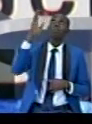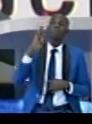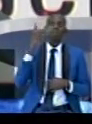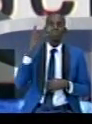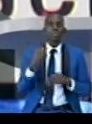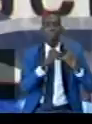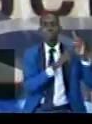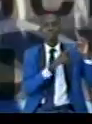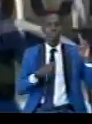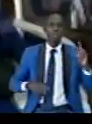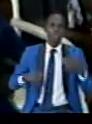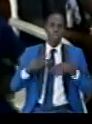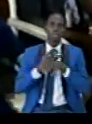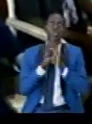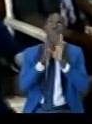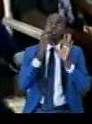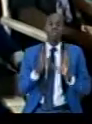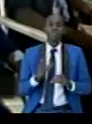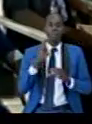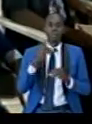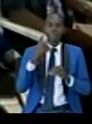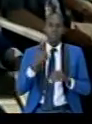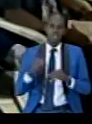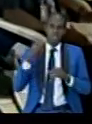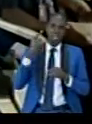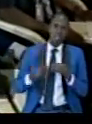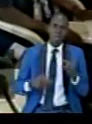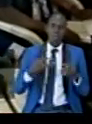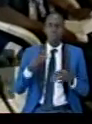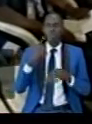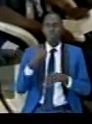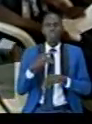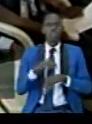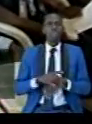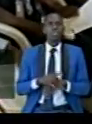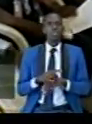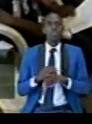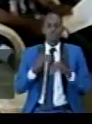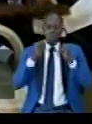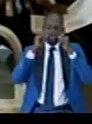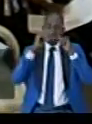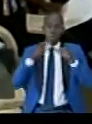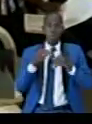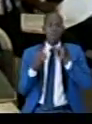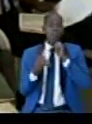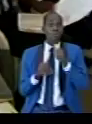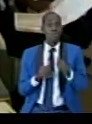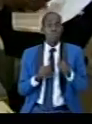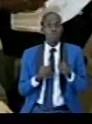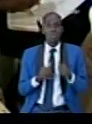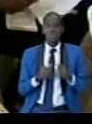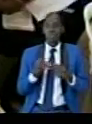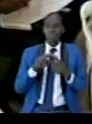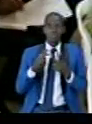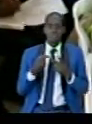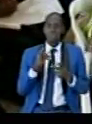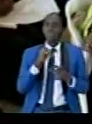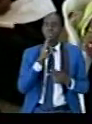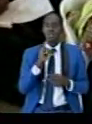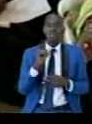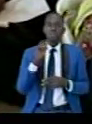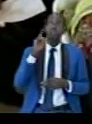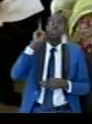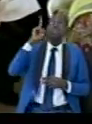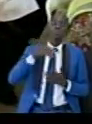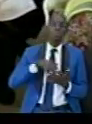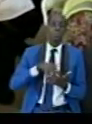Lord, the creator of the ends of the earth, fainteth not, neither is he weary? There is